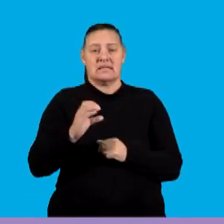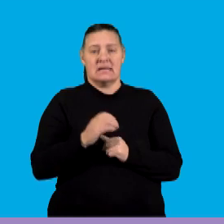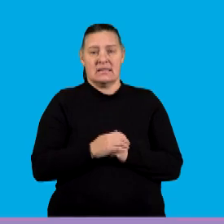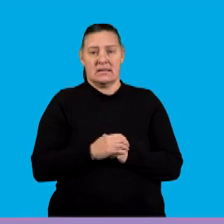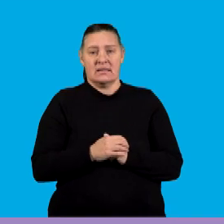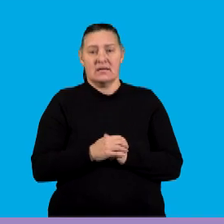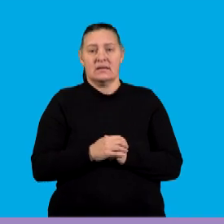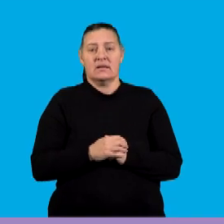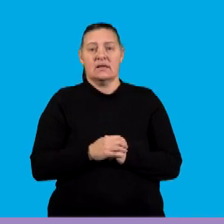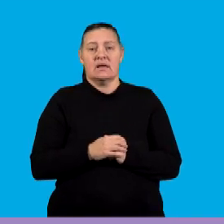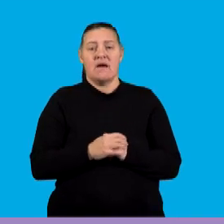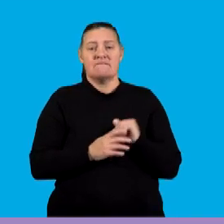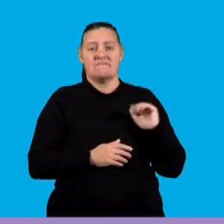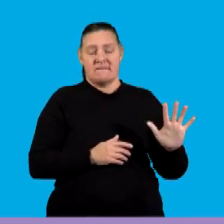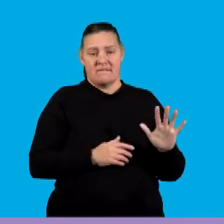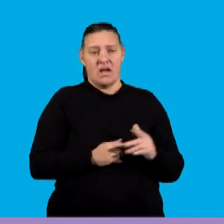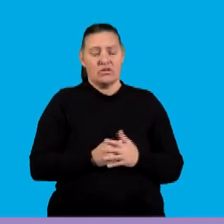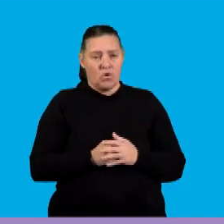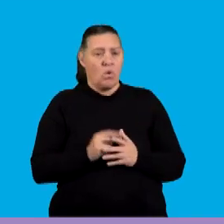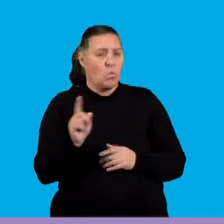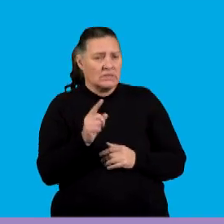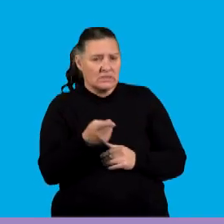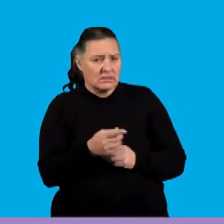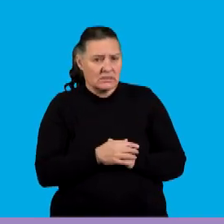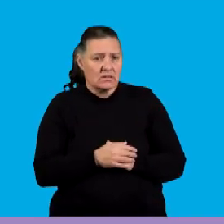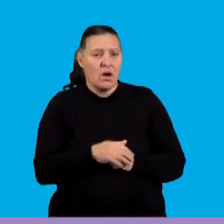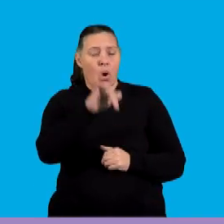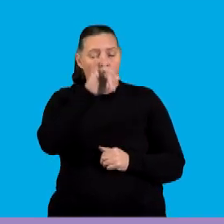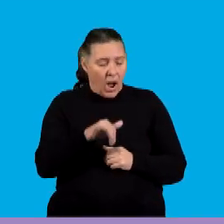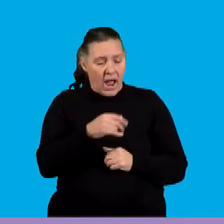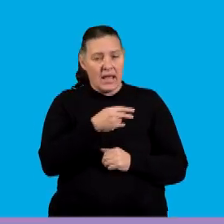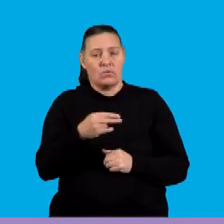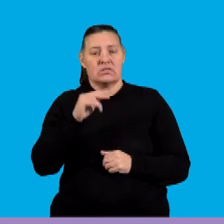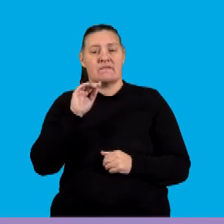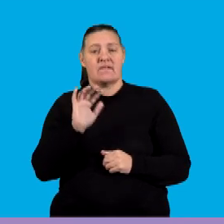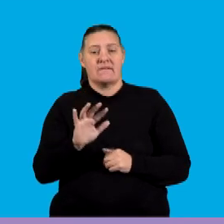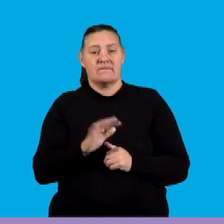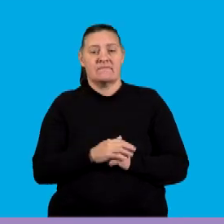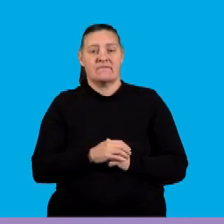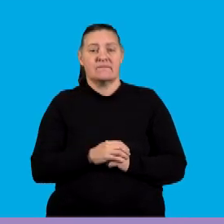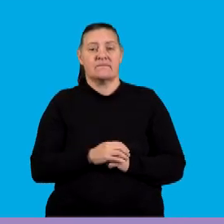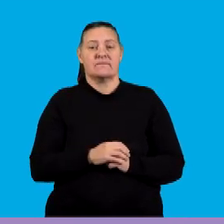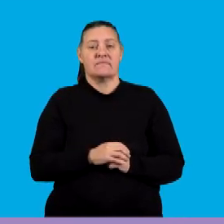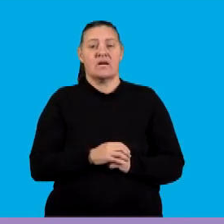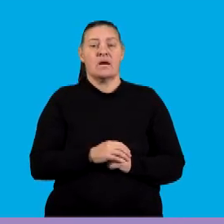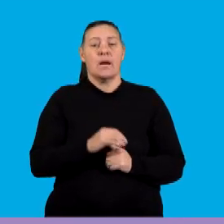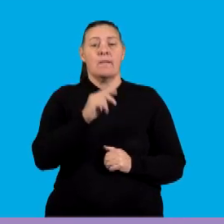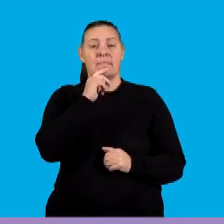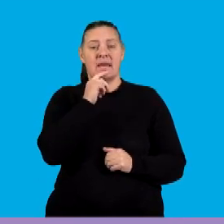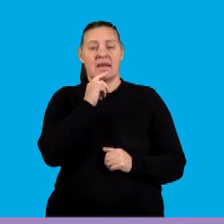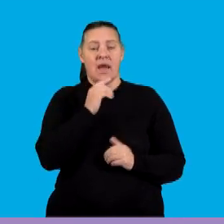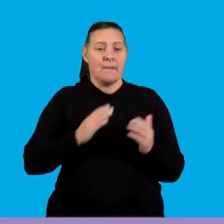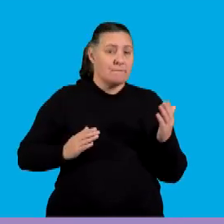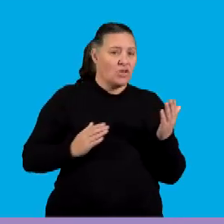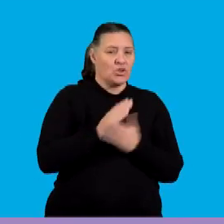So what is the equation of this line? Y is equals to 5. And if you look at the line, it is passing